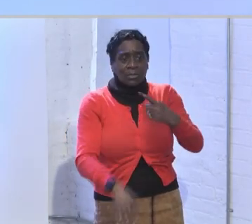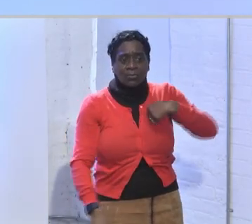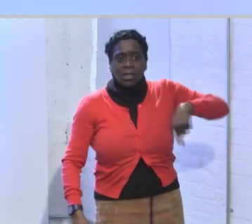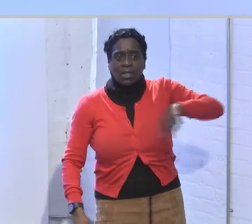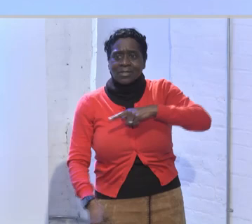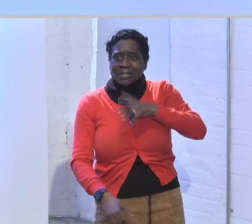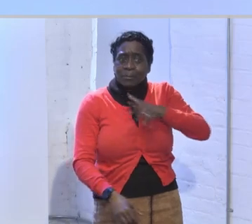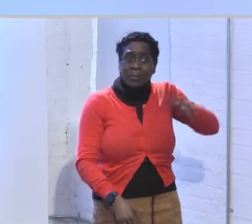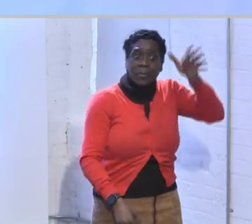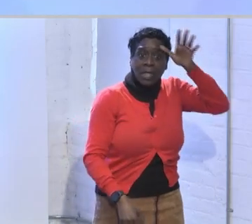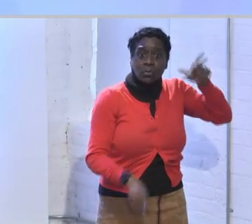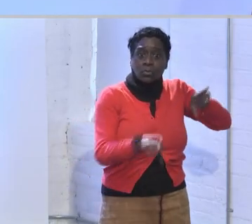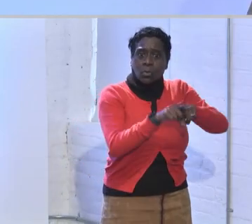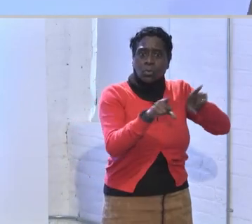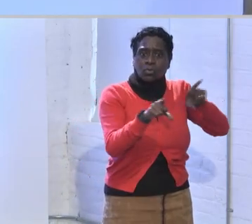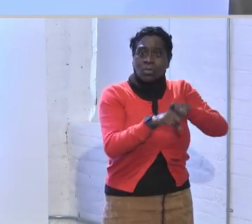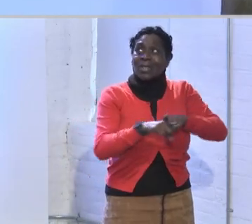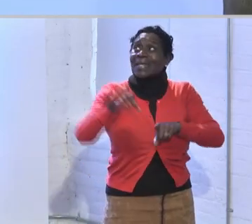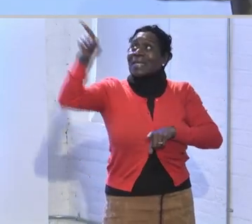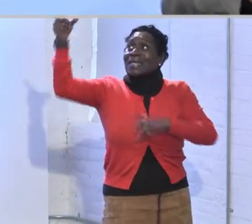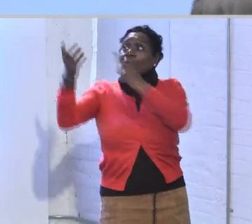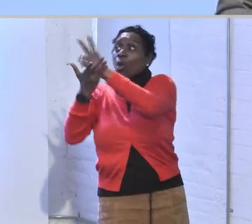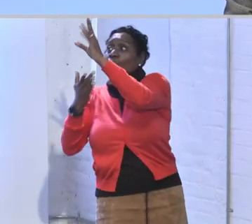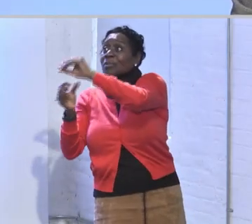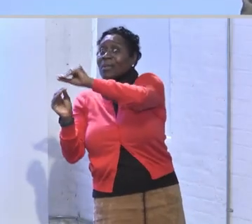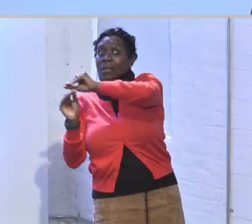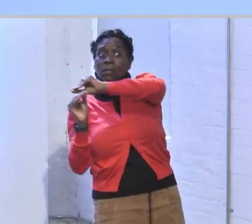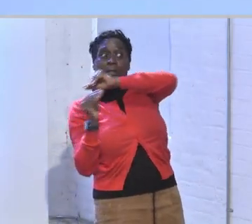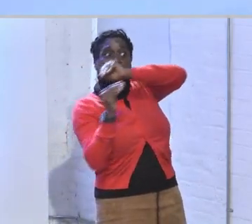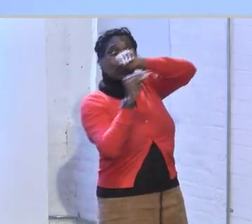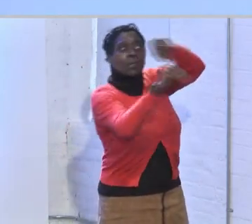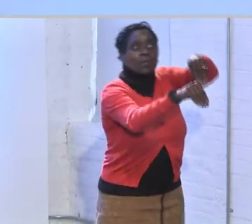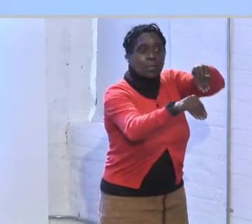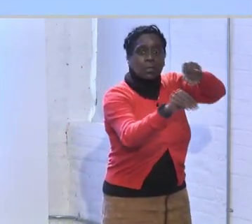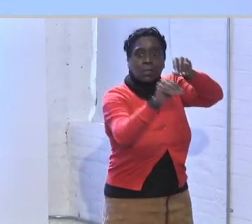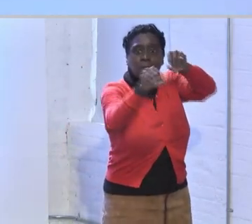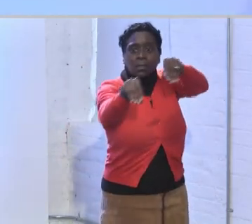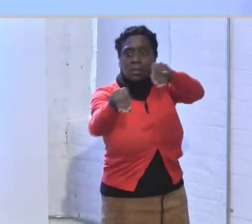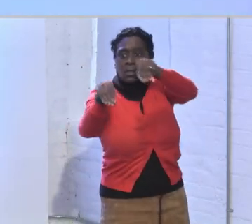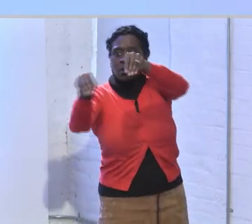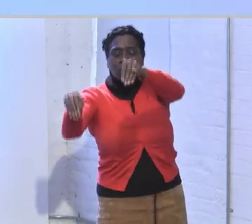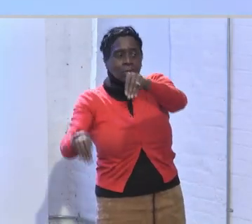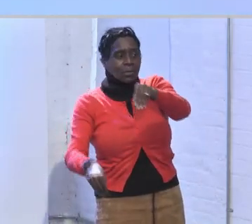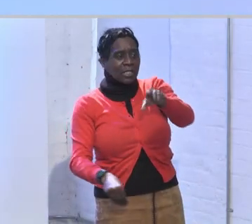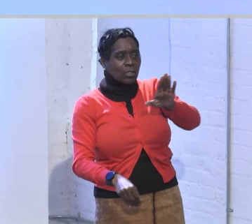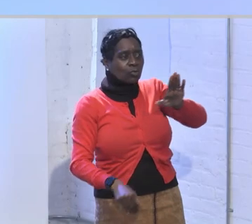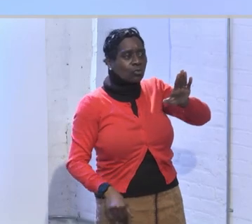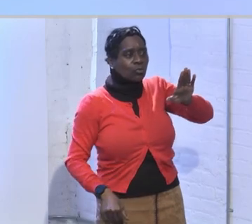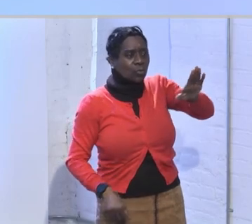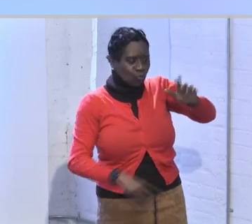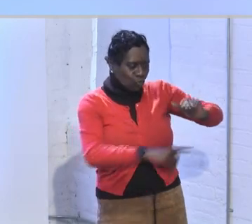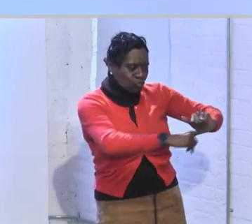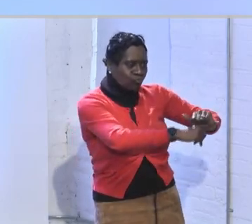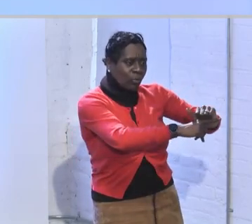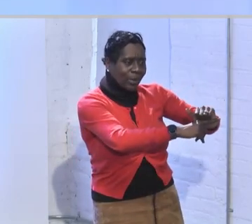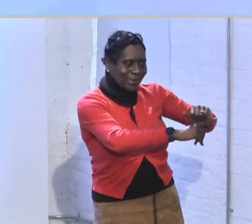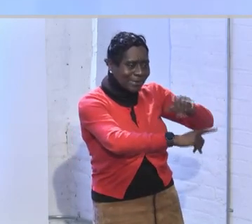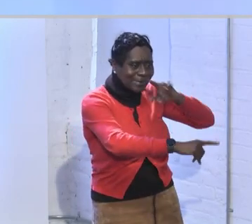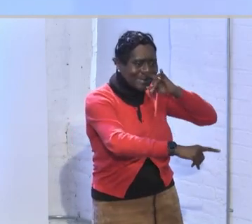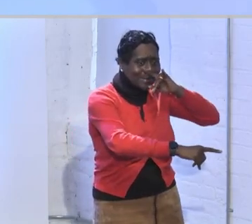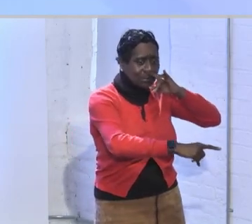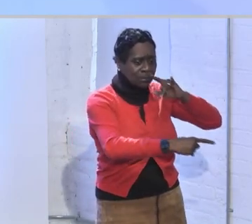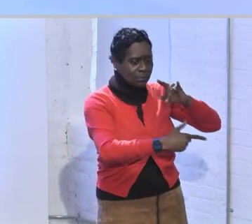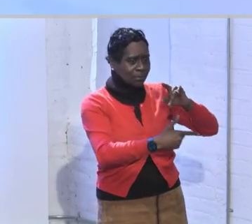parent. You know why? Because he's put his Holy Spirit inside of us. So when he says, hey, as you're training children, whether it's